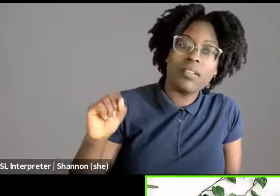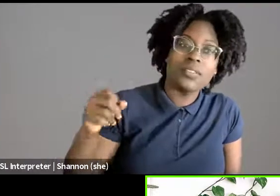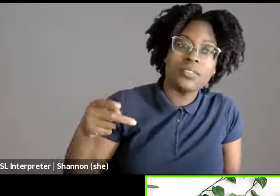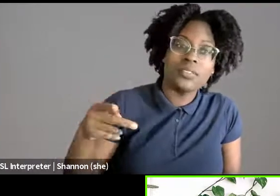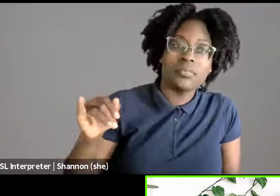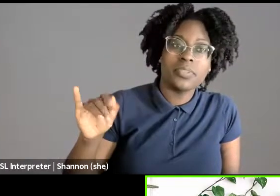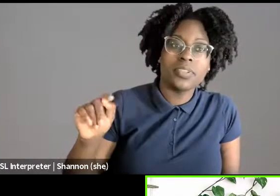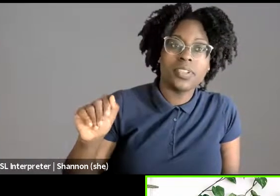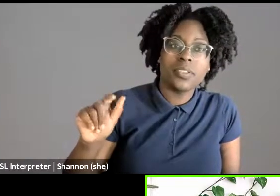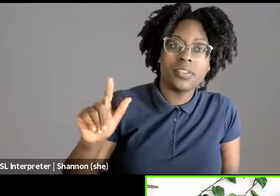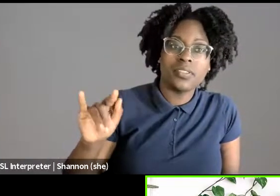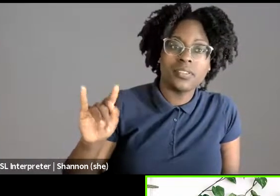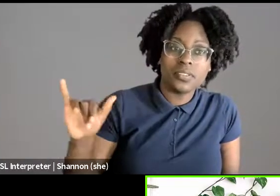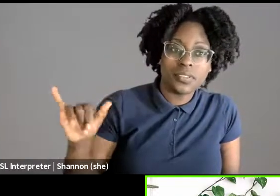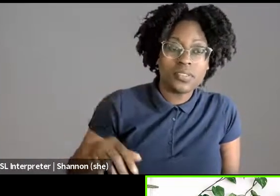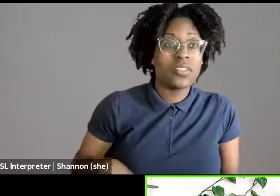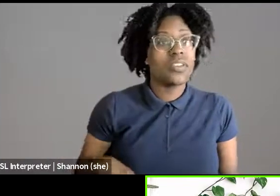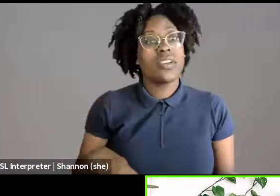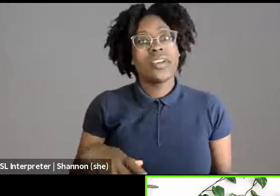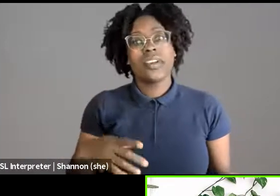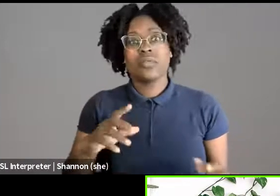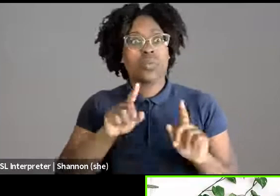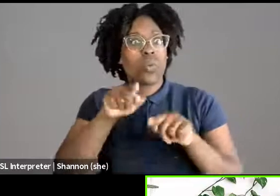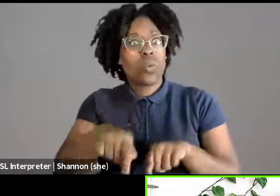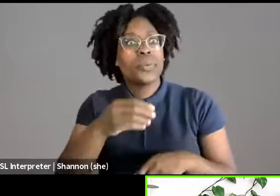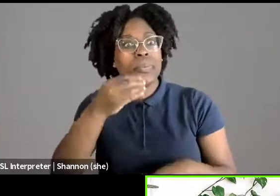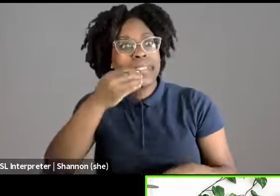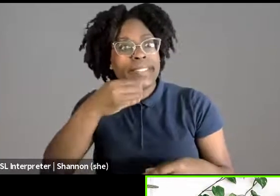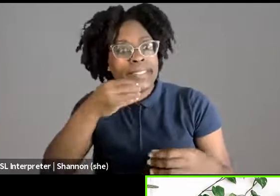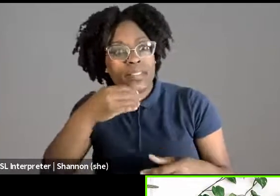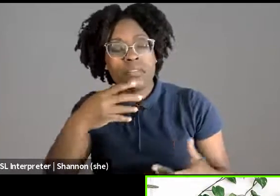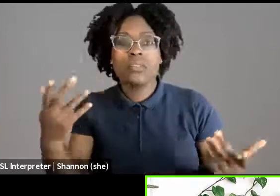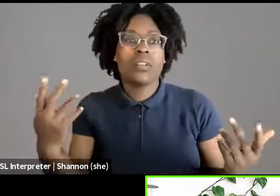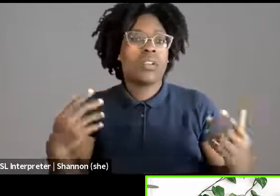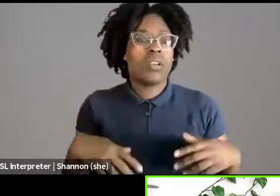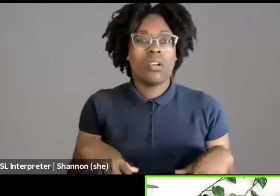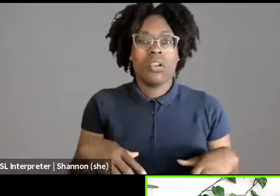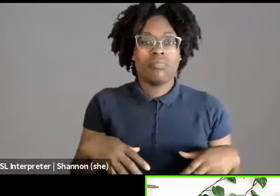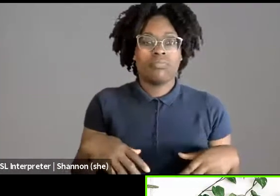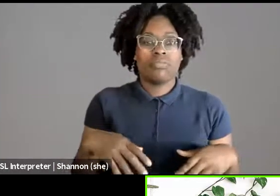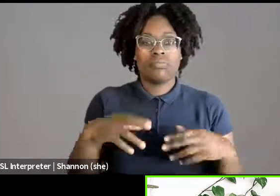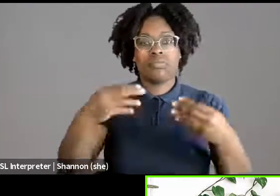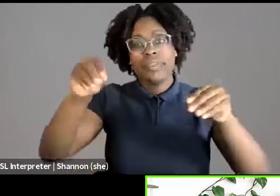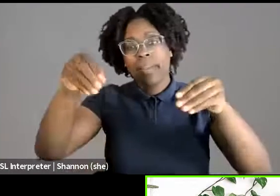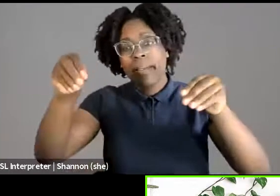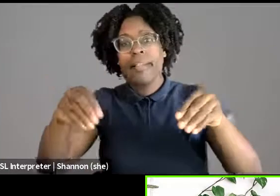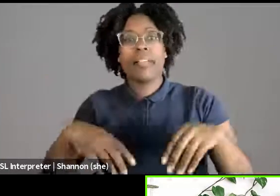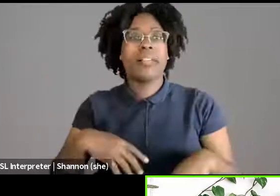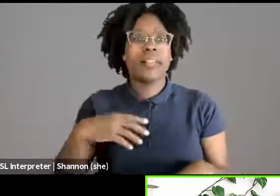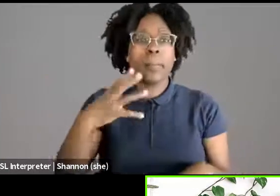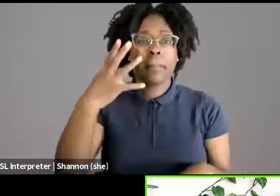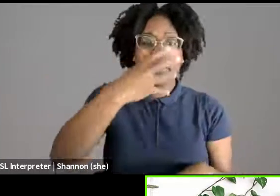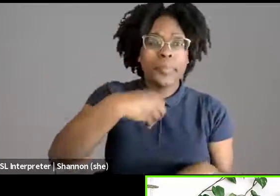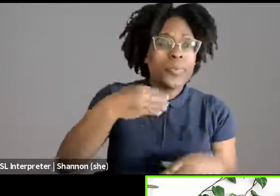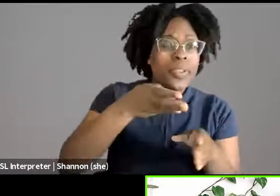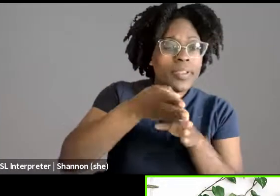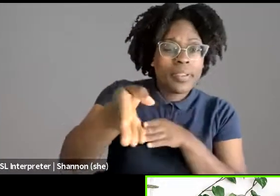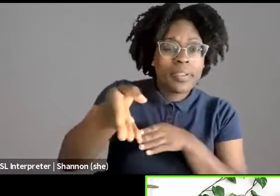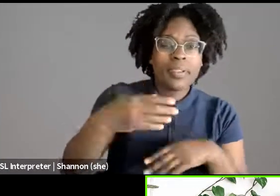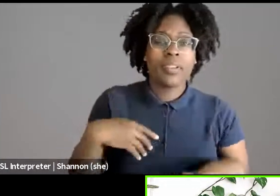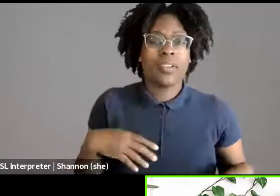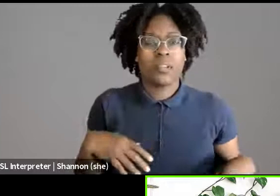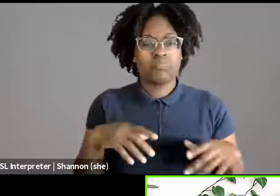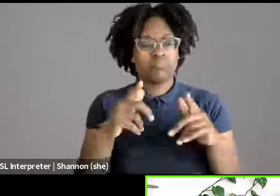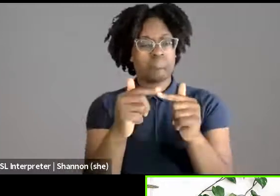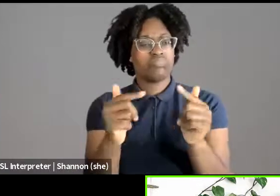retail, tons of these sectors where women of color have been able to support their families as sole breadwinners have